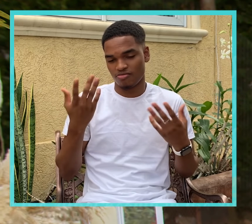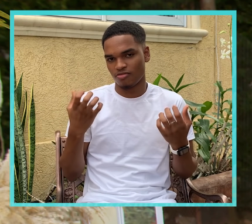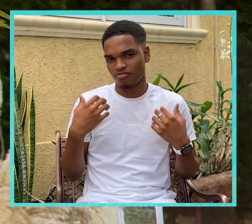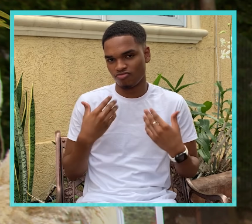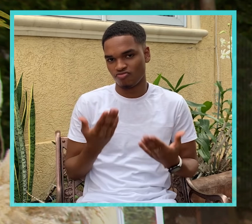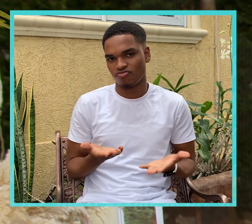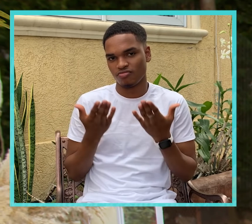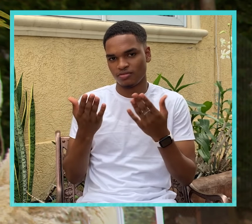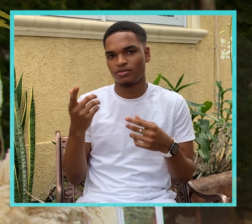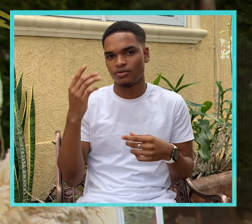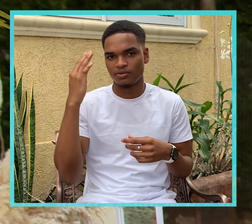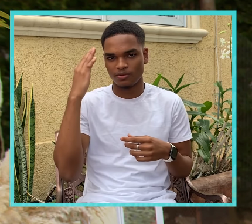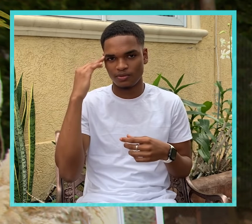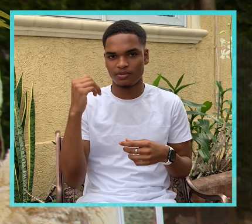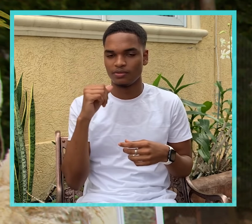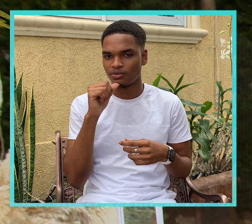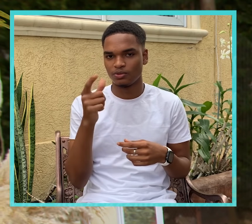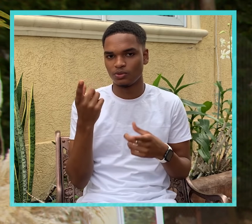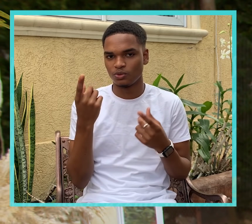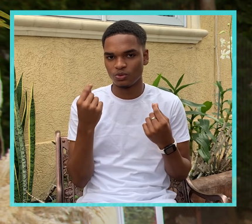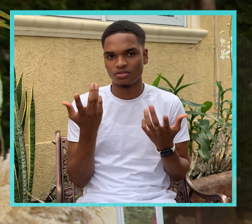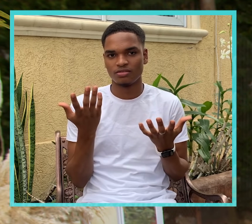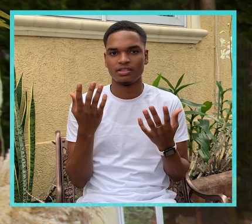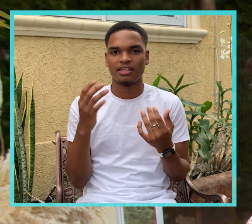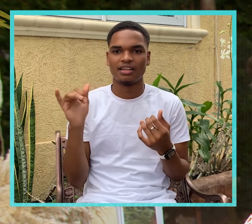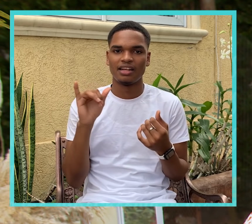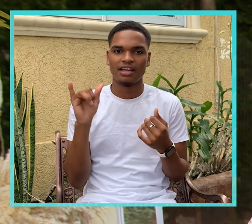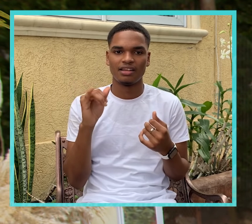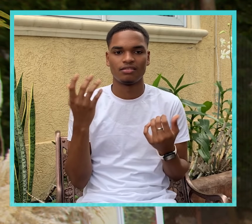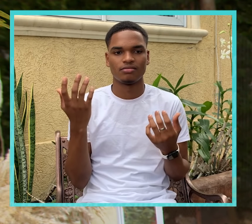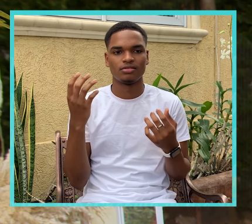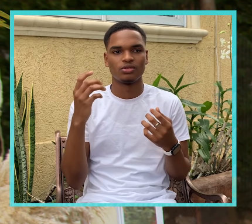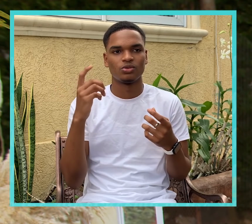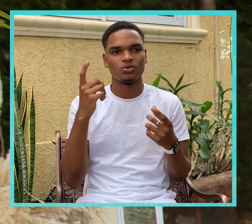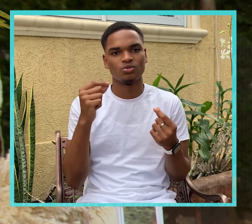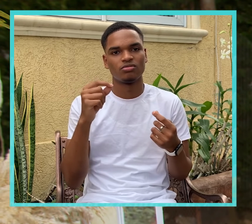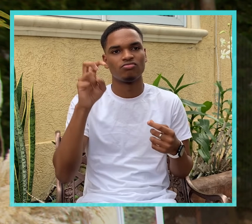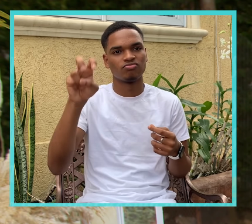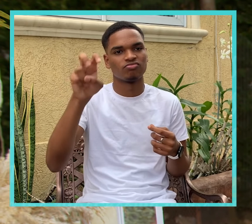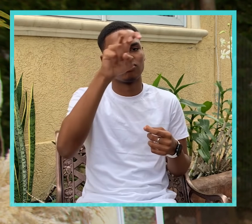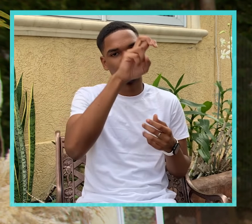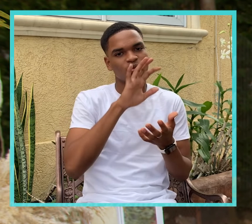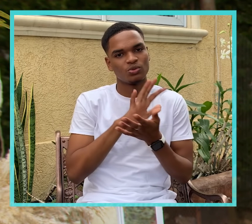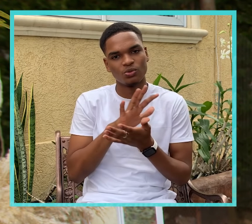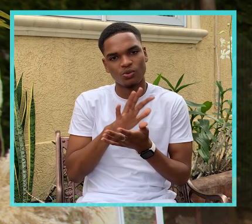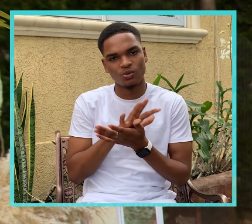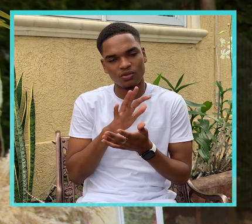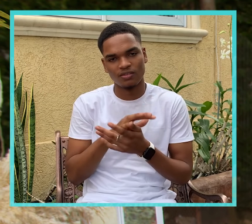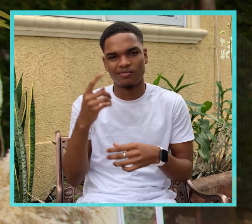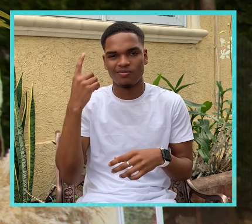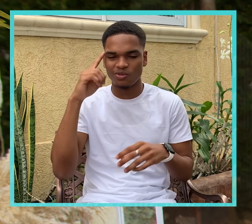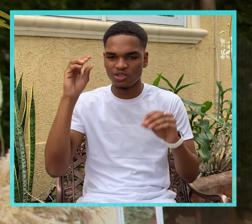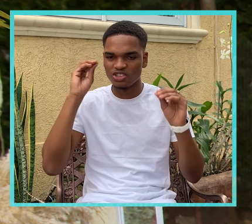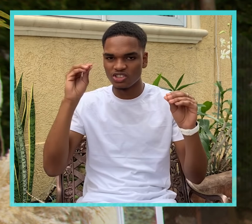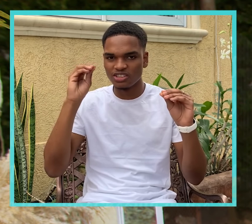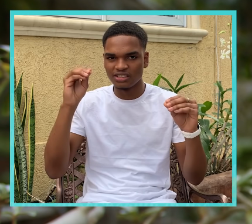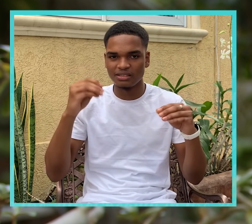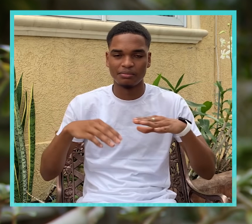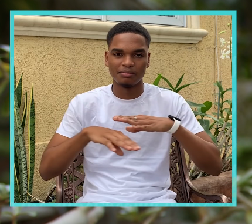how about Tony does a school tour where she goes around the island and teaches people basic communication in sign.